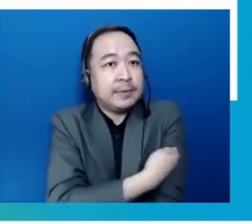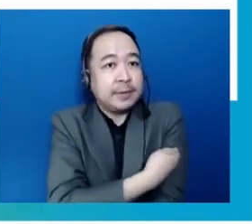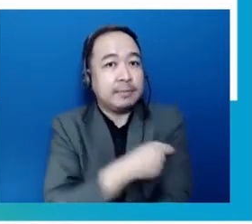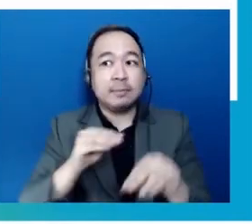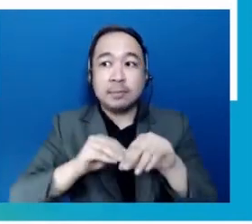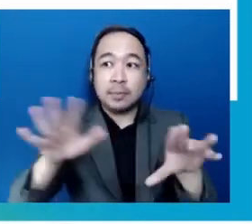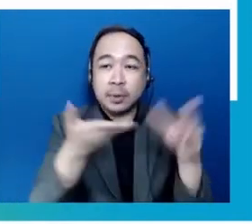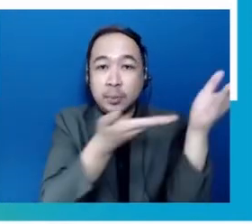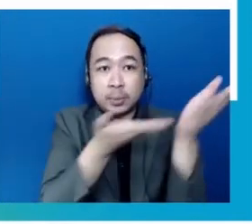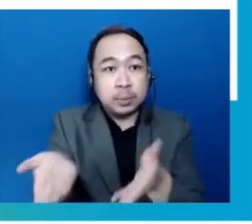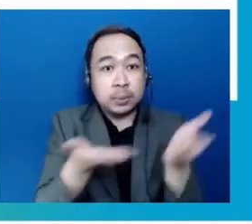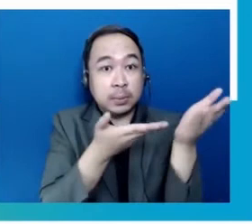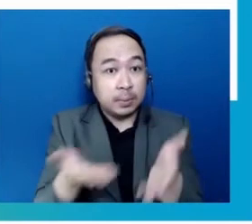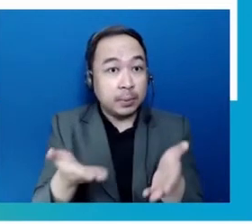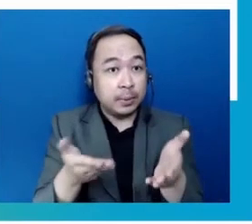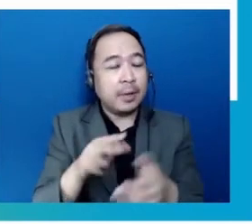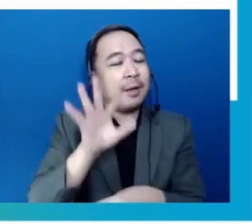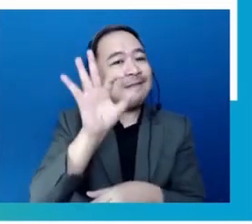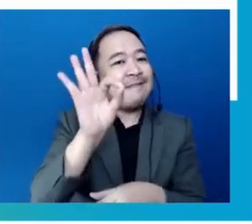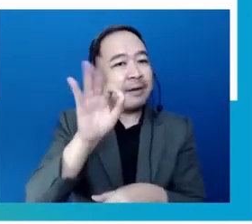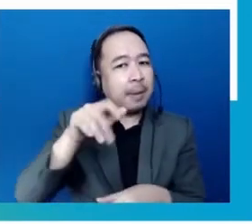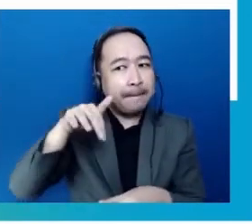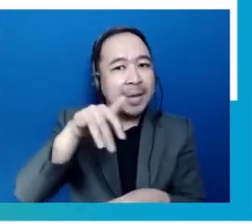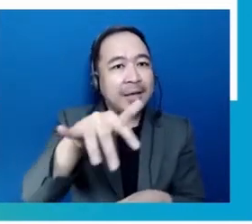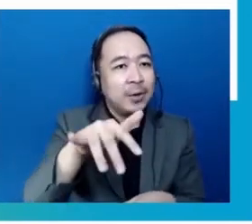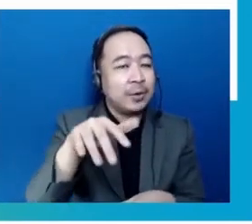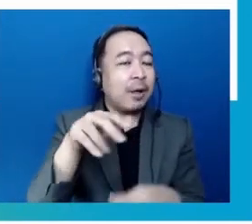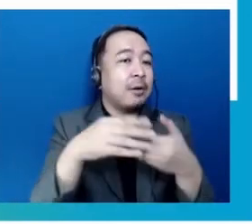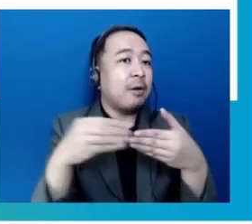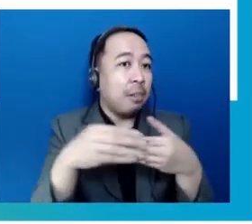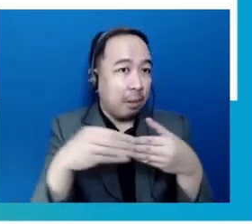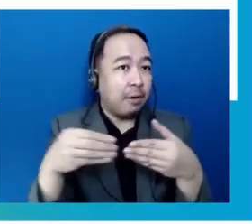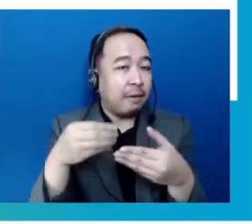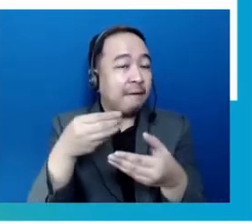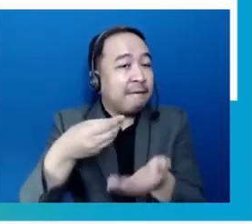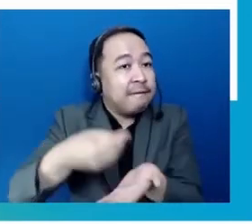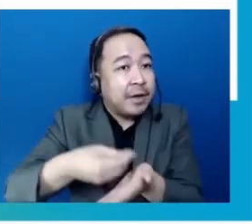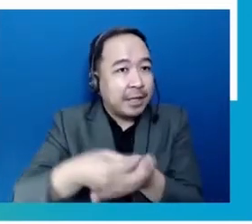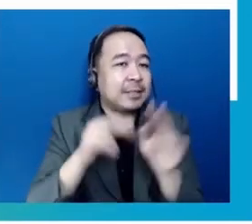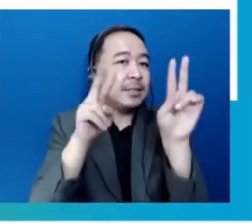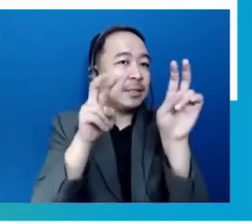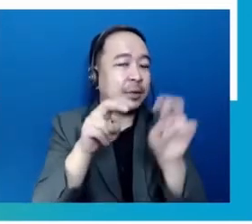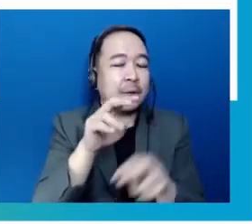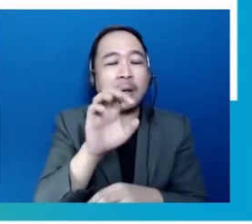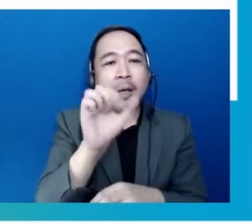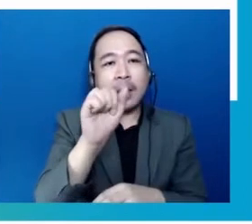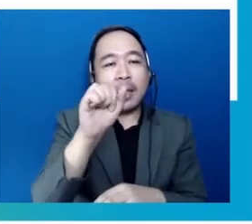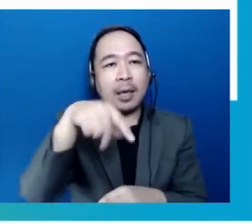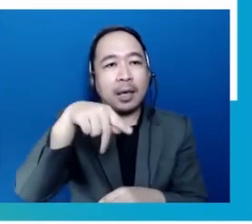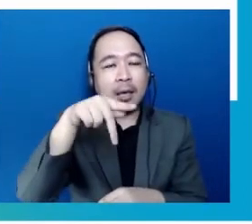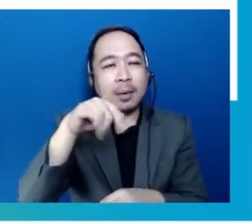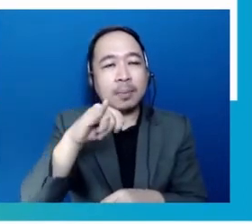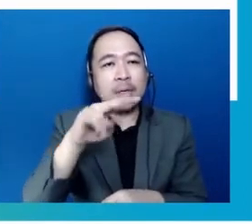equitably through our $9 billion new financing facility called APVAX, Asia Pacific Vaccine Access